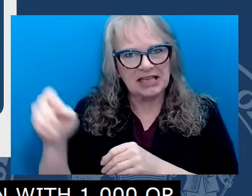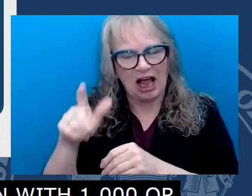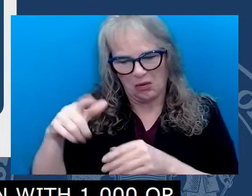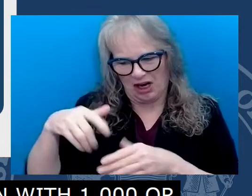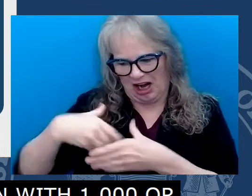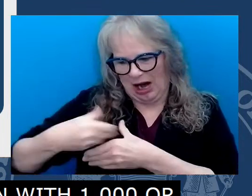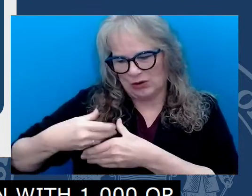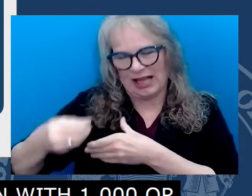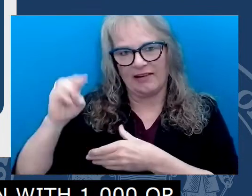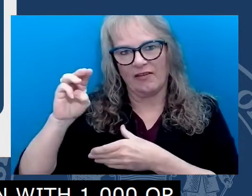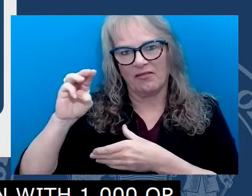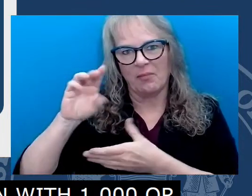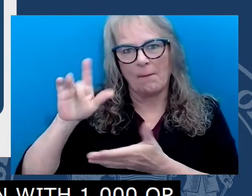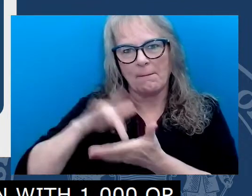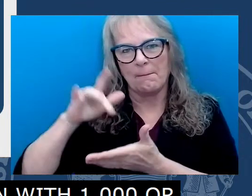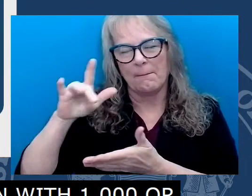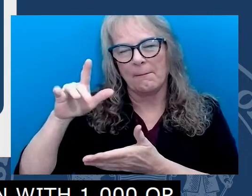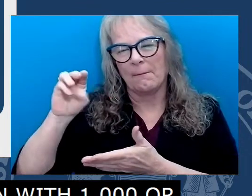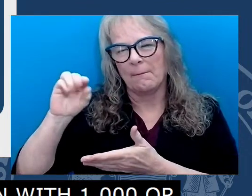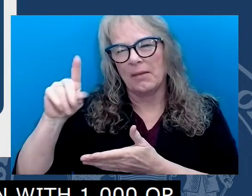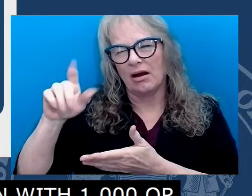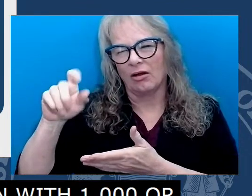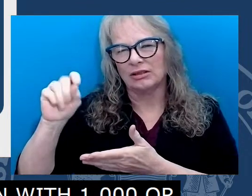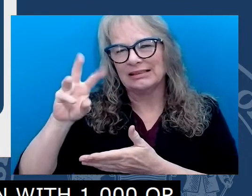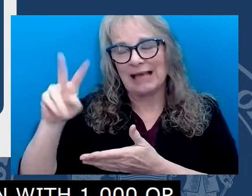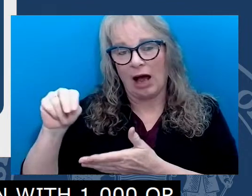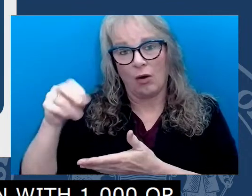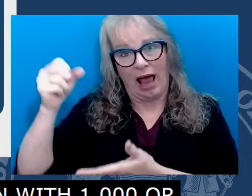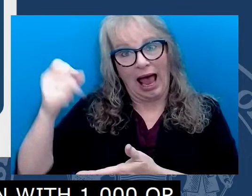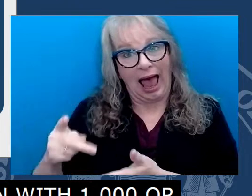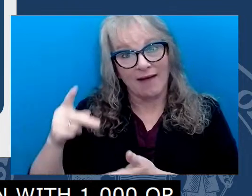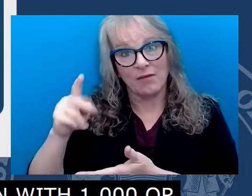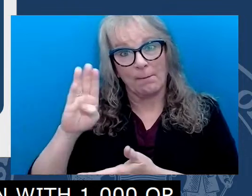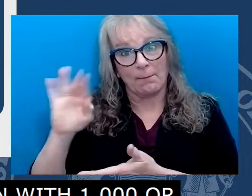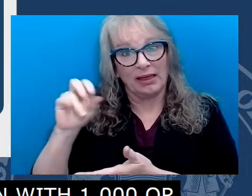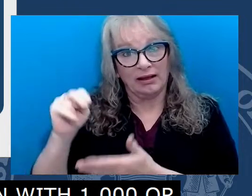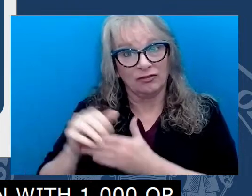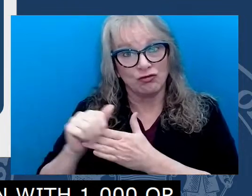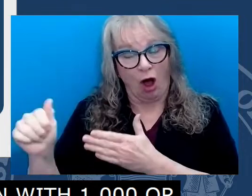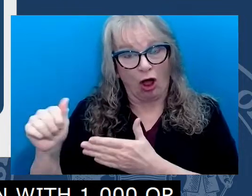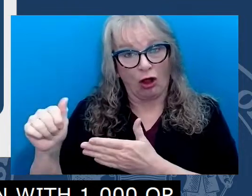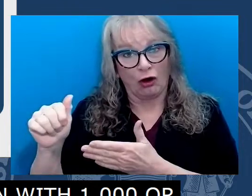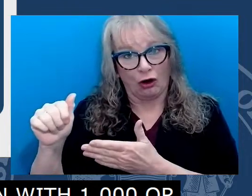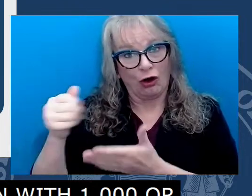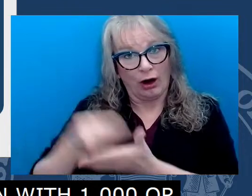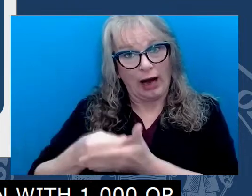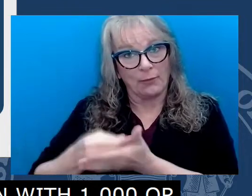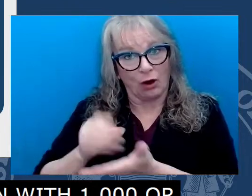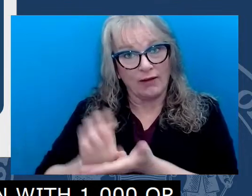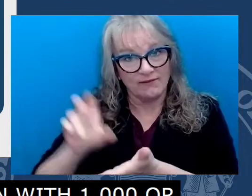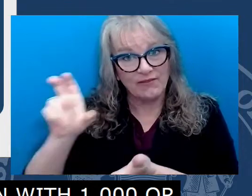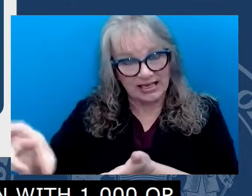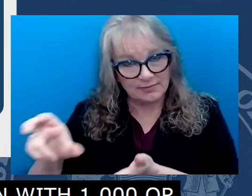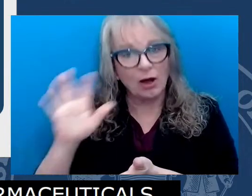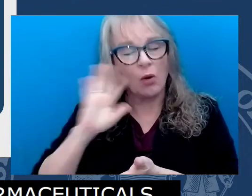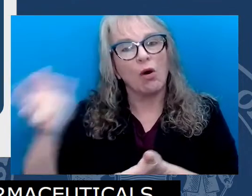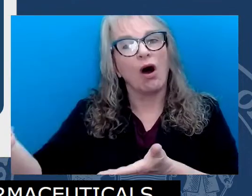Middletown, $500 million capital investment. They're going to hire 500 people when they get